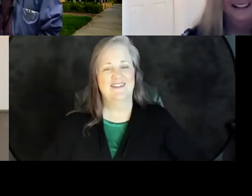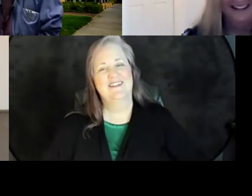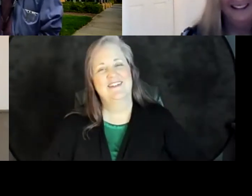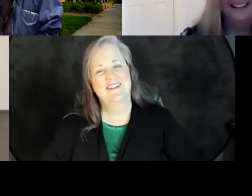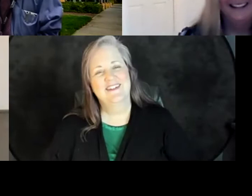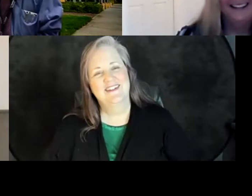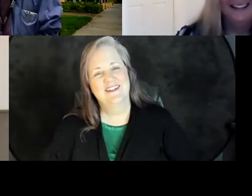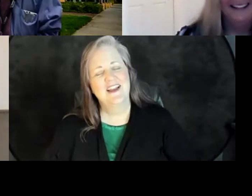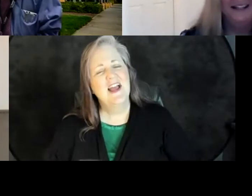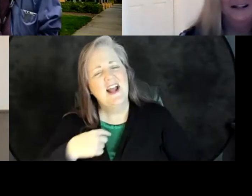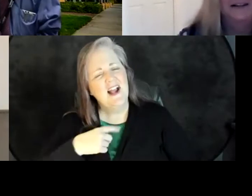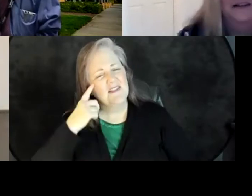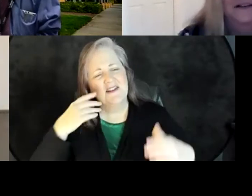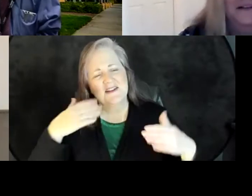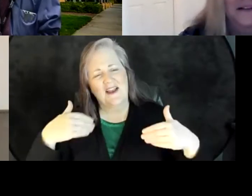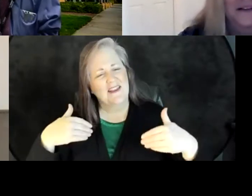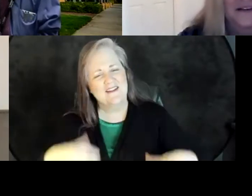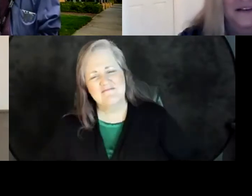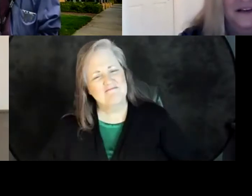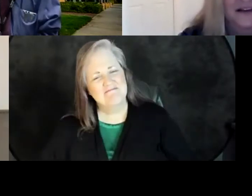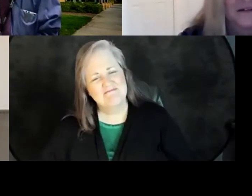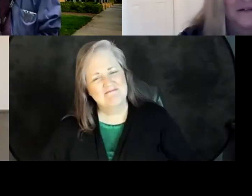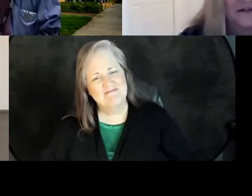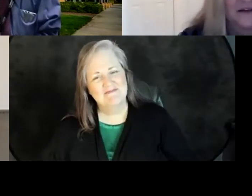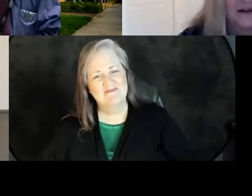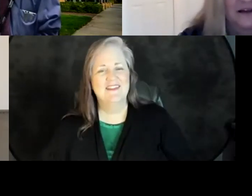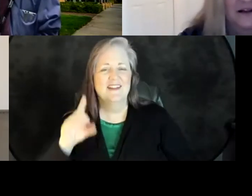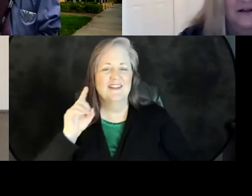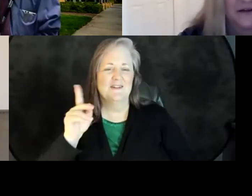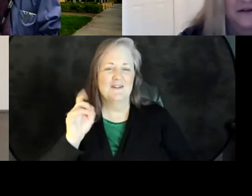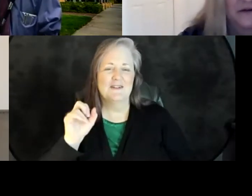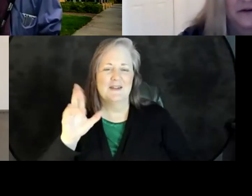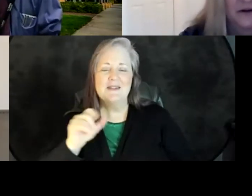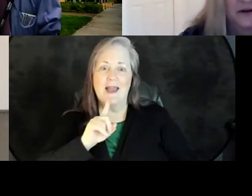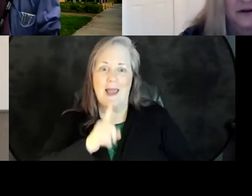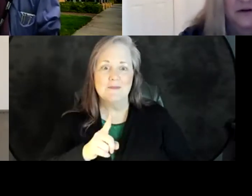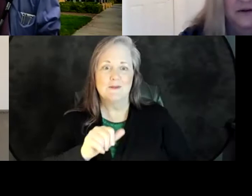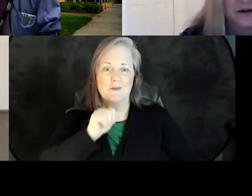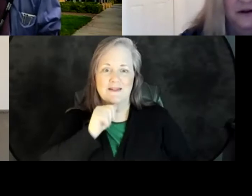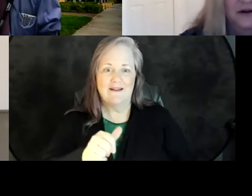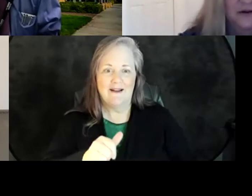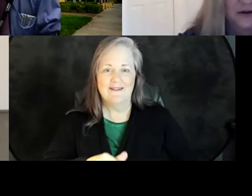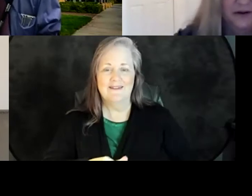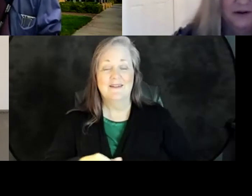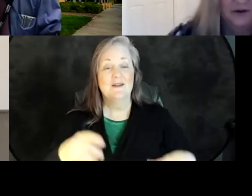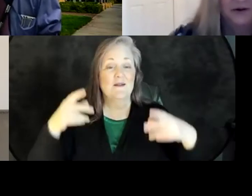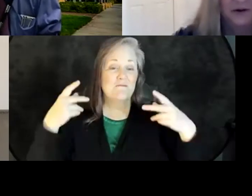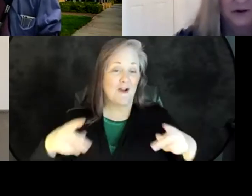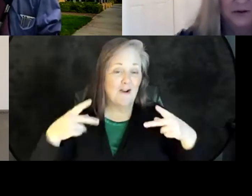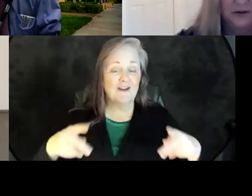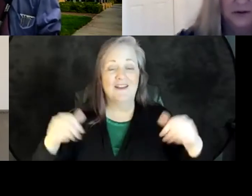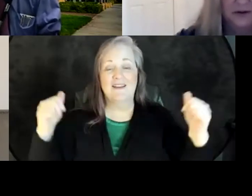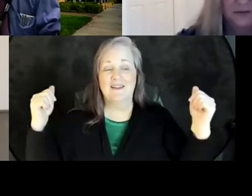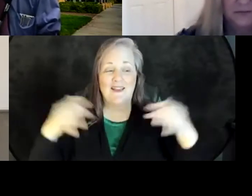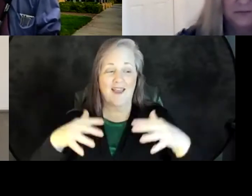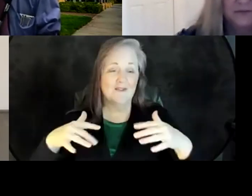So I'm thinking maybe not quite there yet, right? Absolutely not, because right. Parties and gatherings are